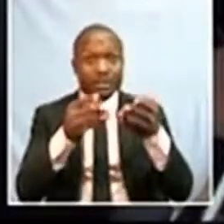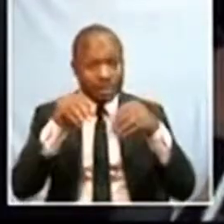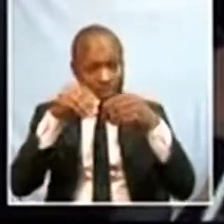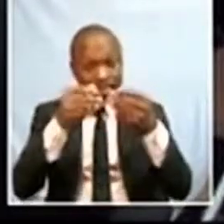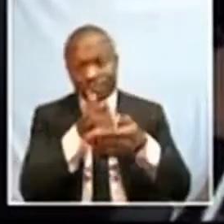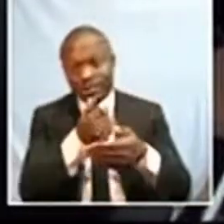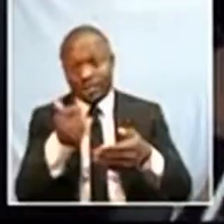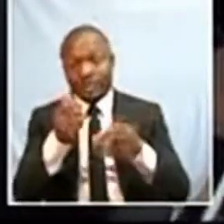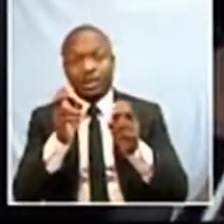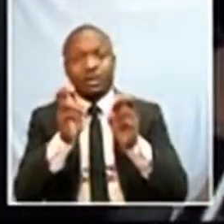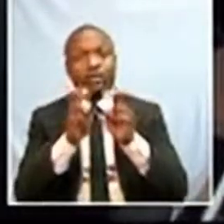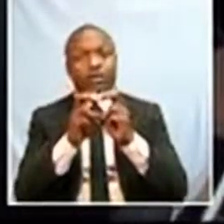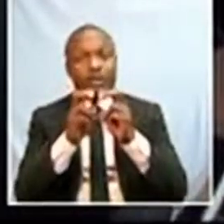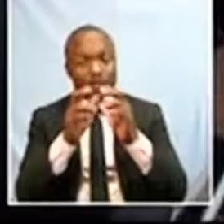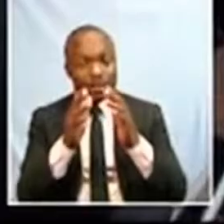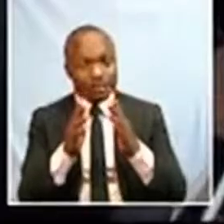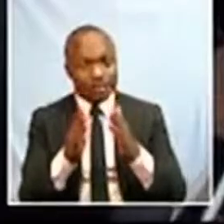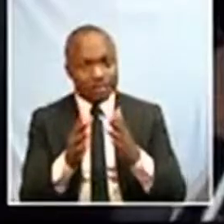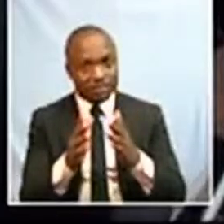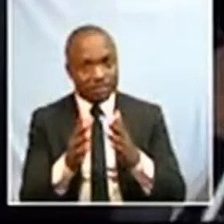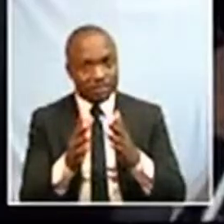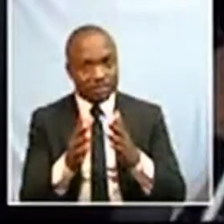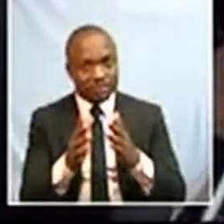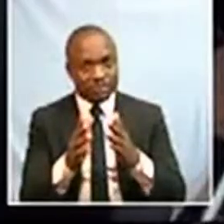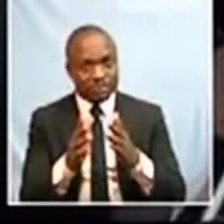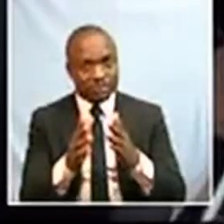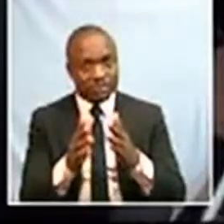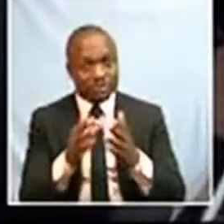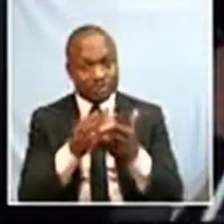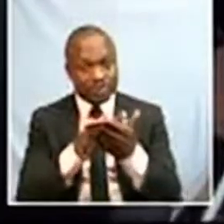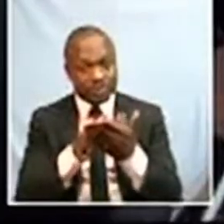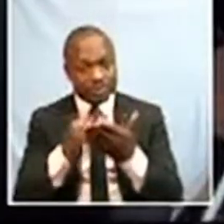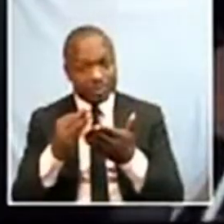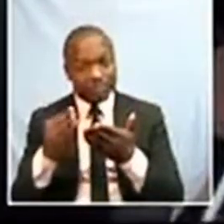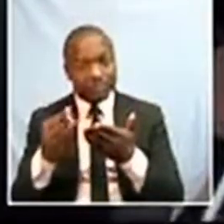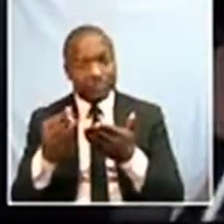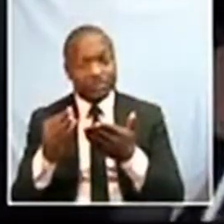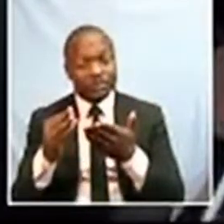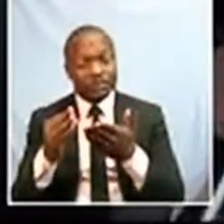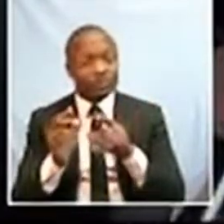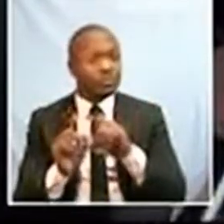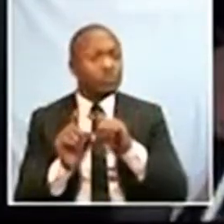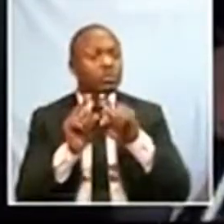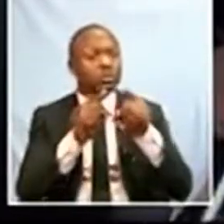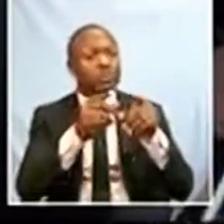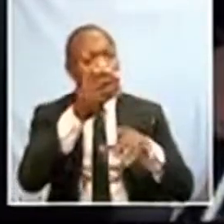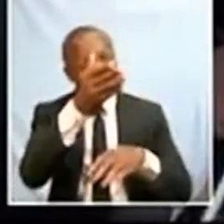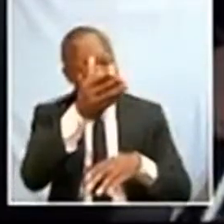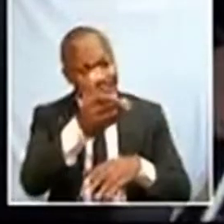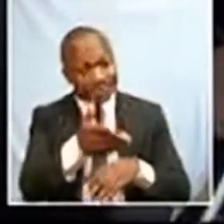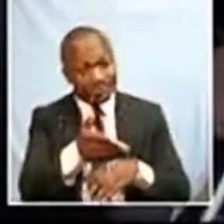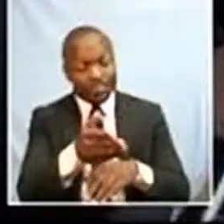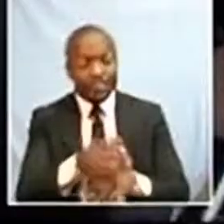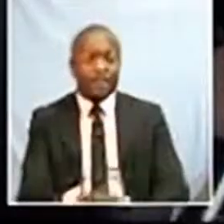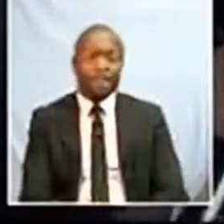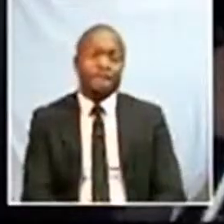contractor who fails to mobilize, and